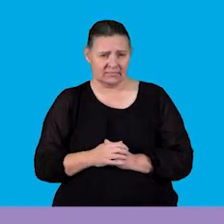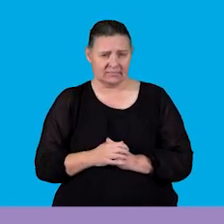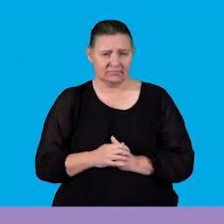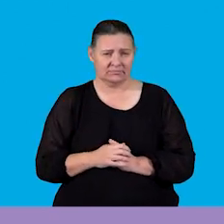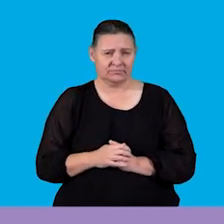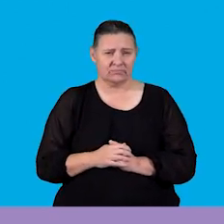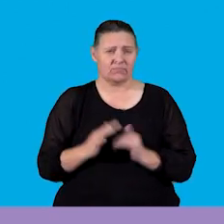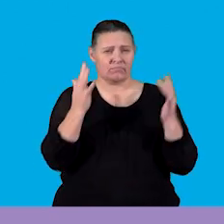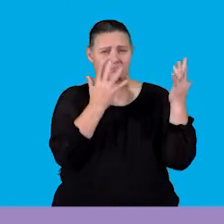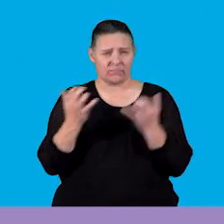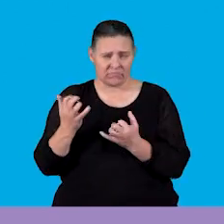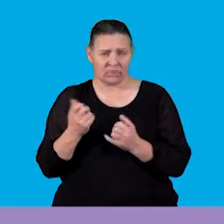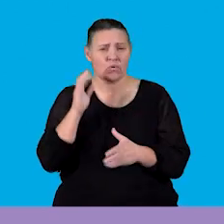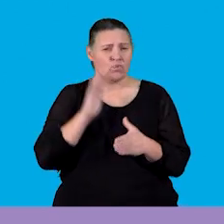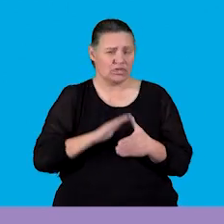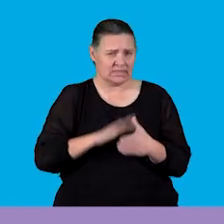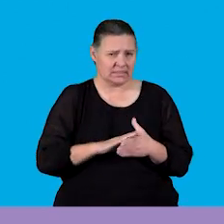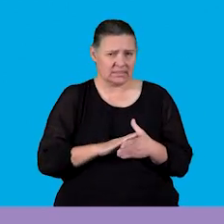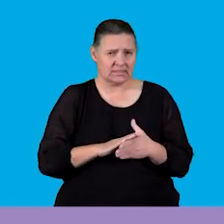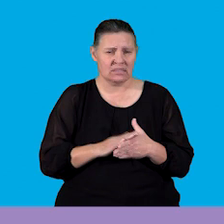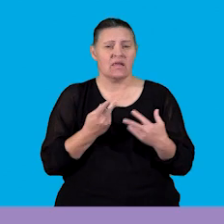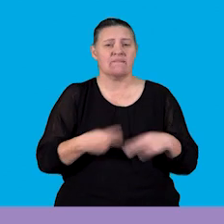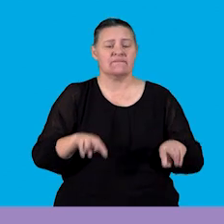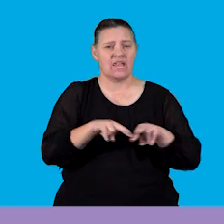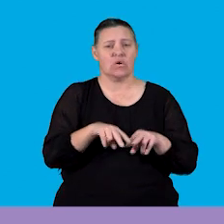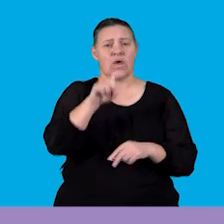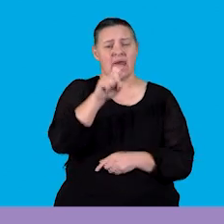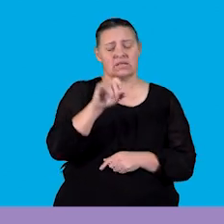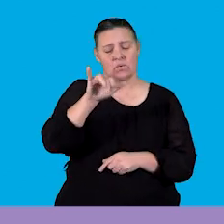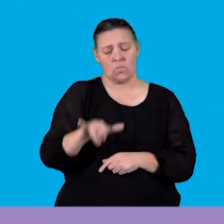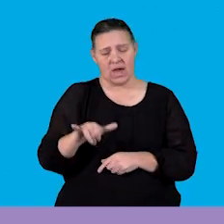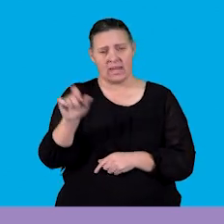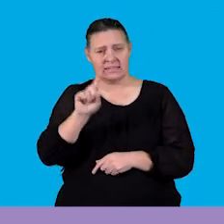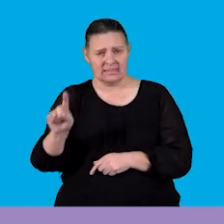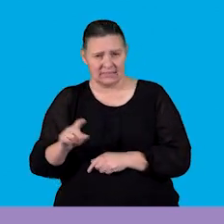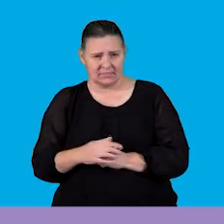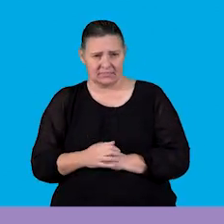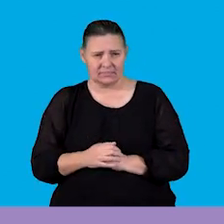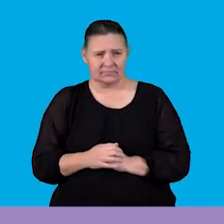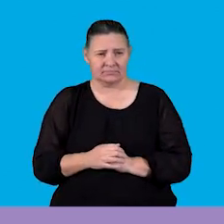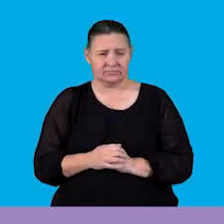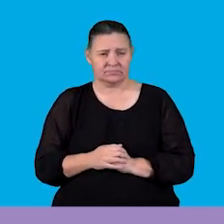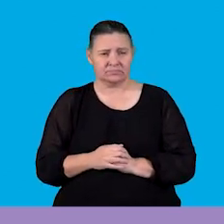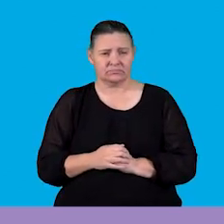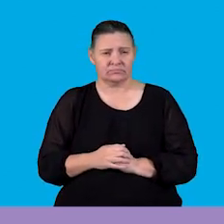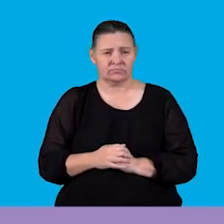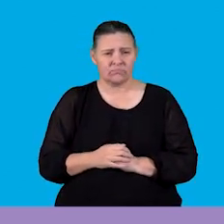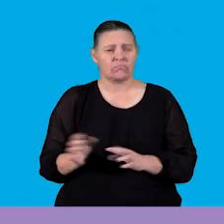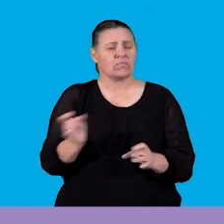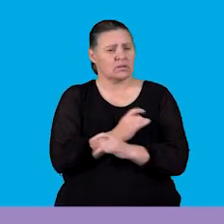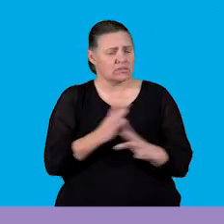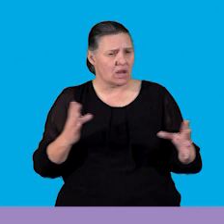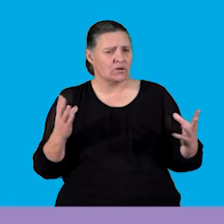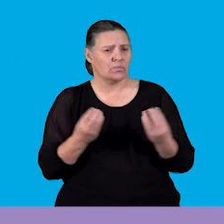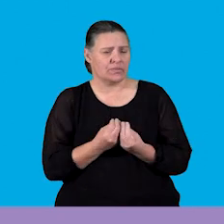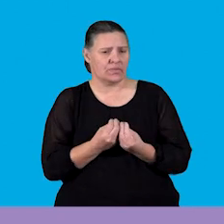to Z. So calculate with reasons the values of X, Y, and Z. So we